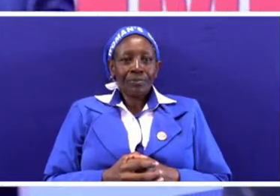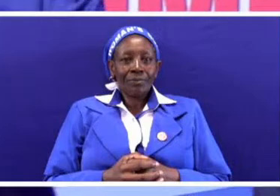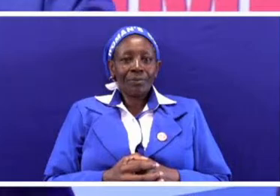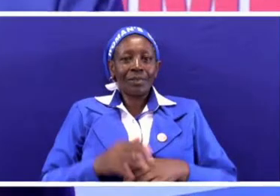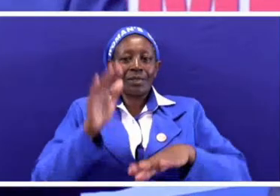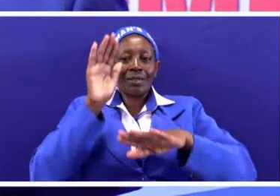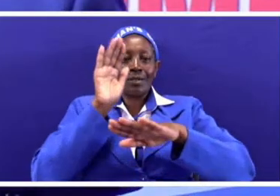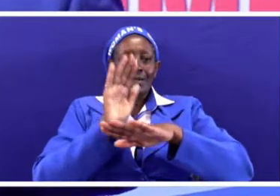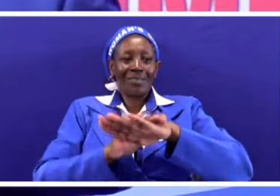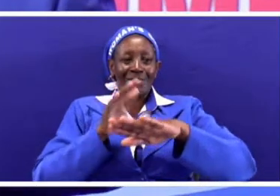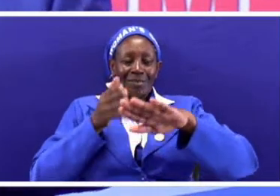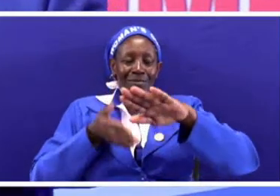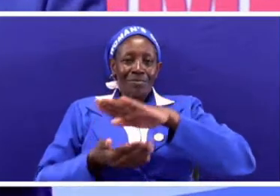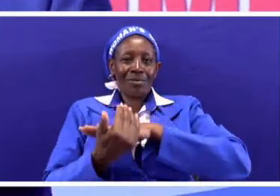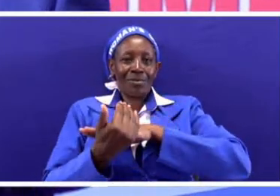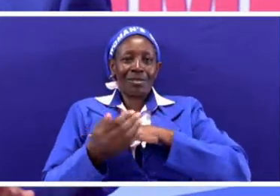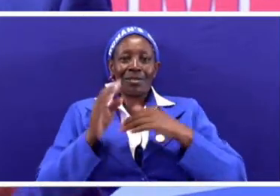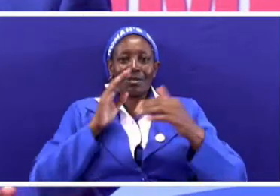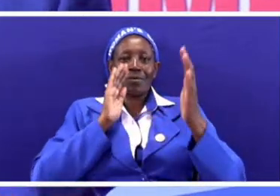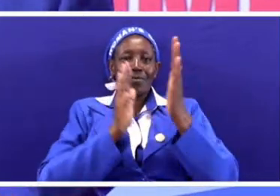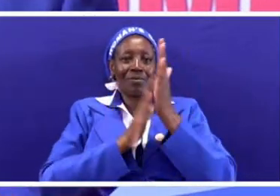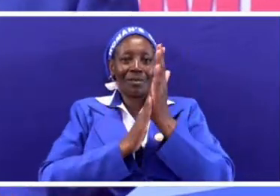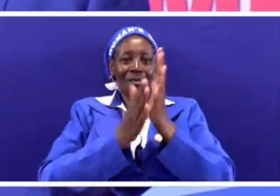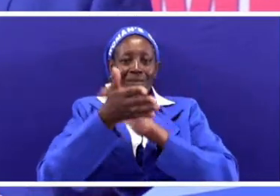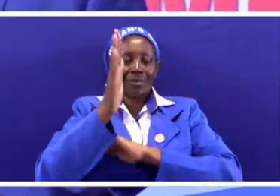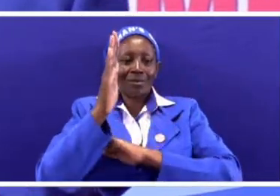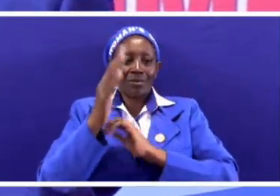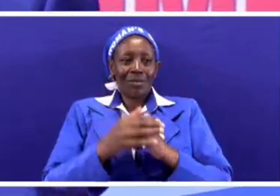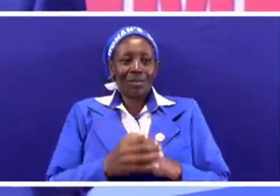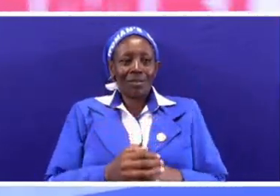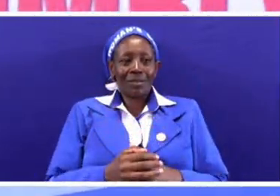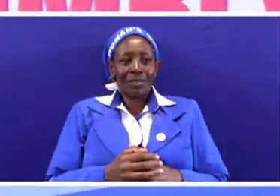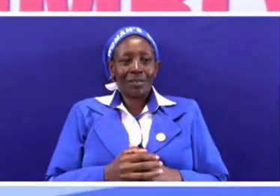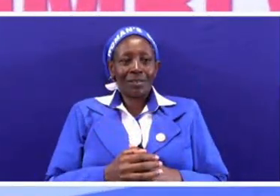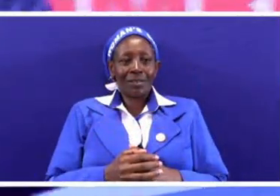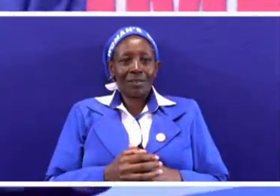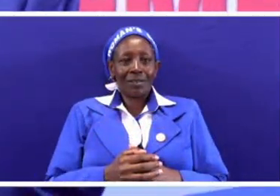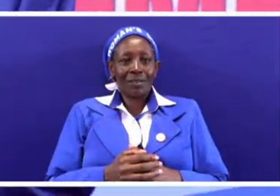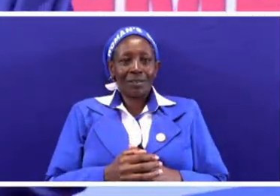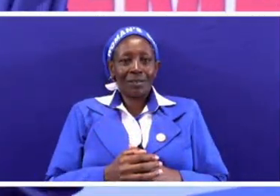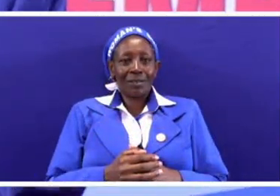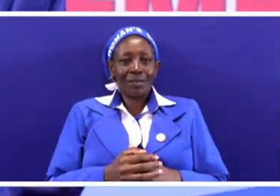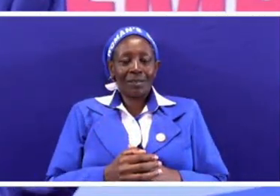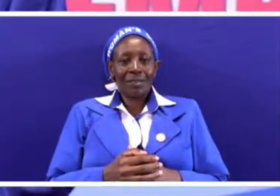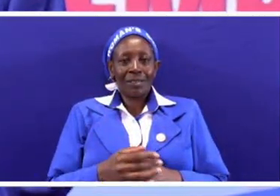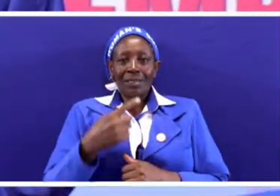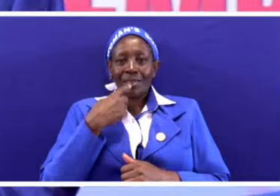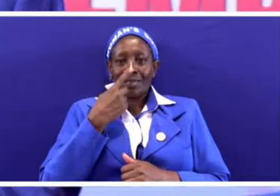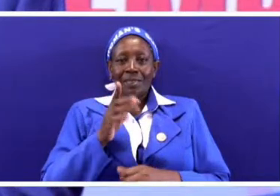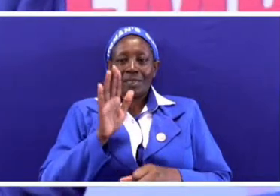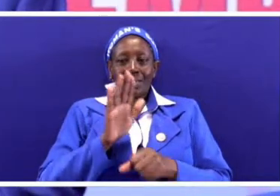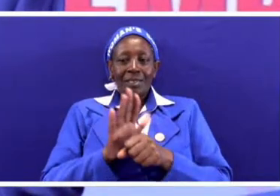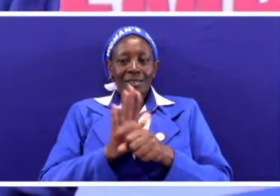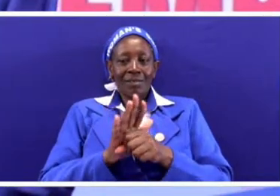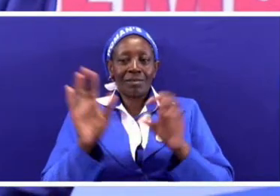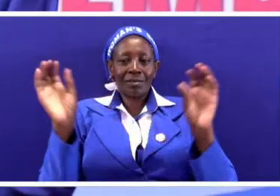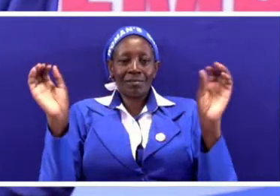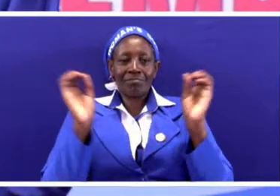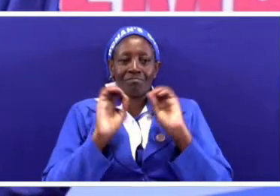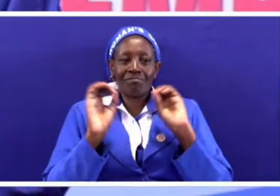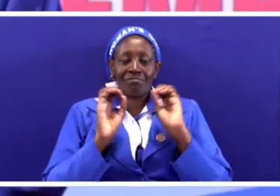morning. Praise be to God. I need not say much because we have had a